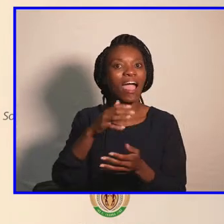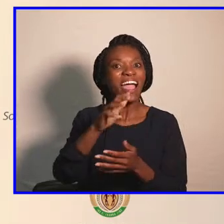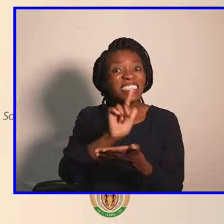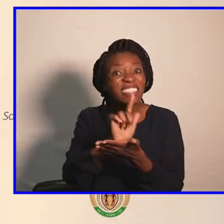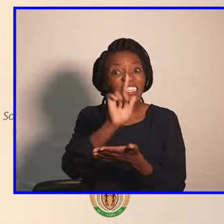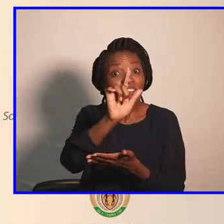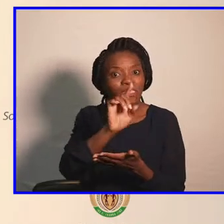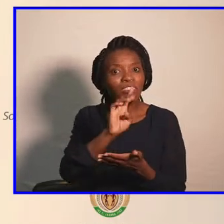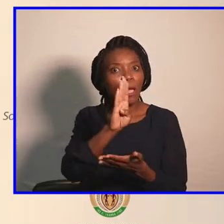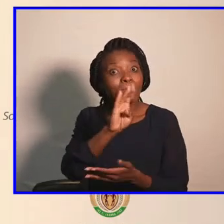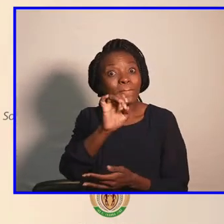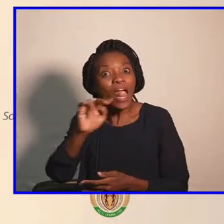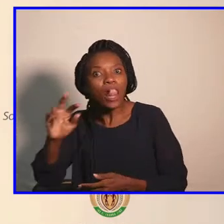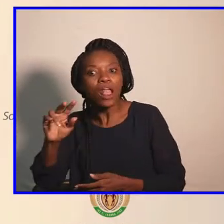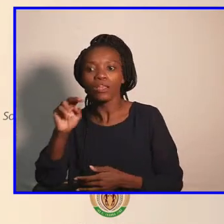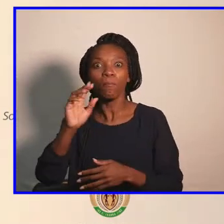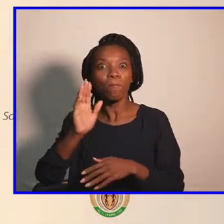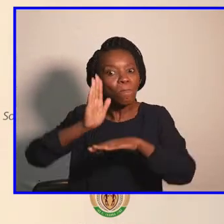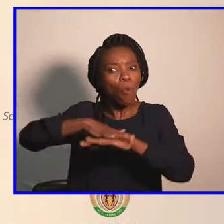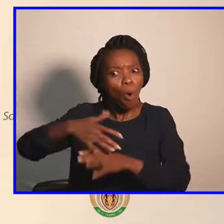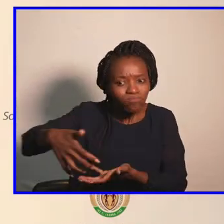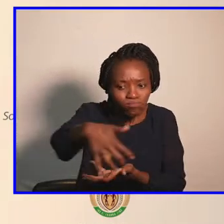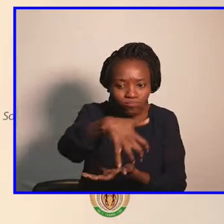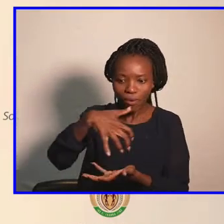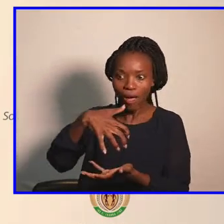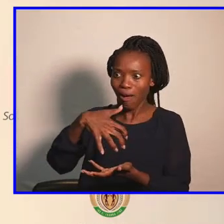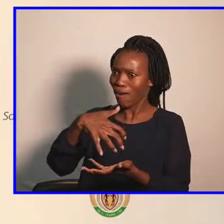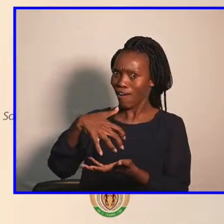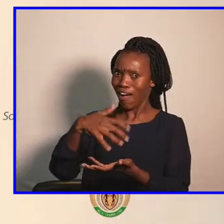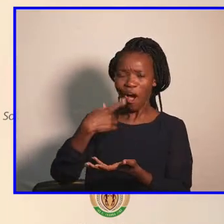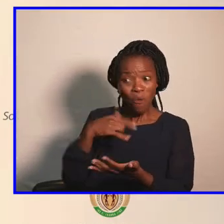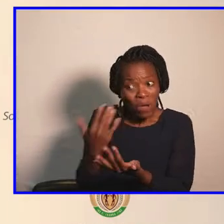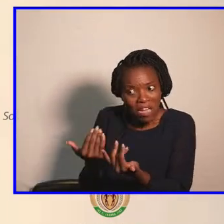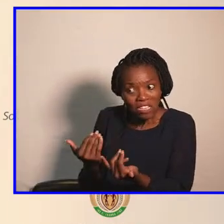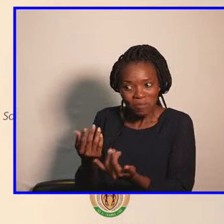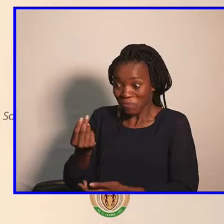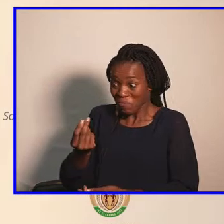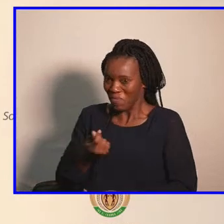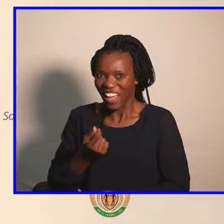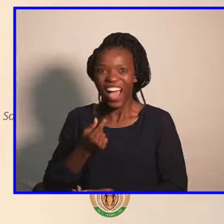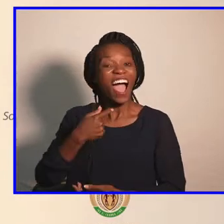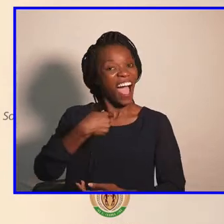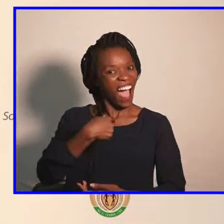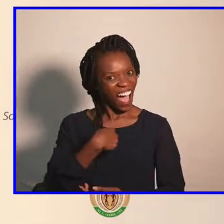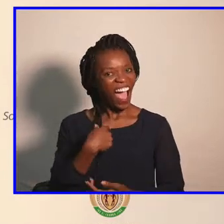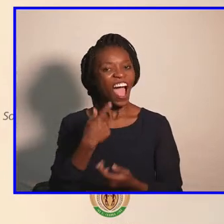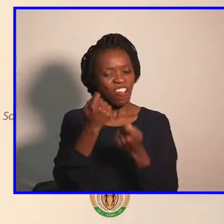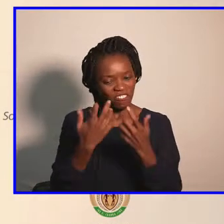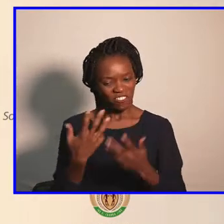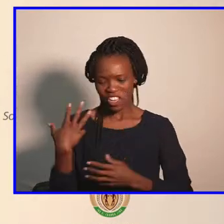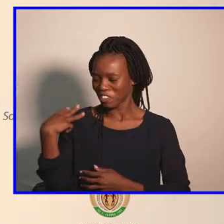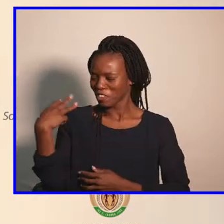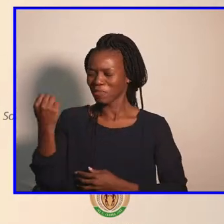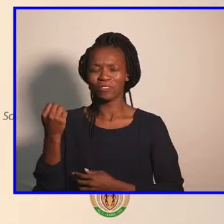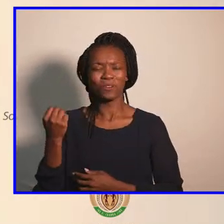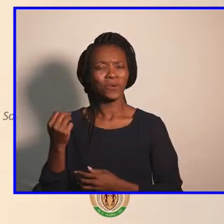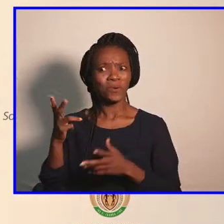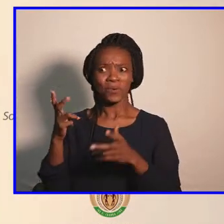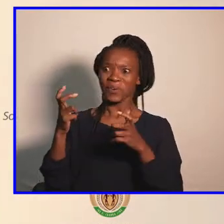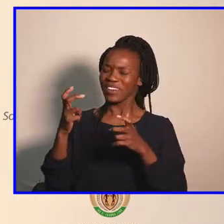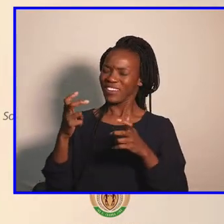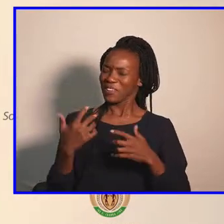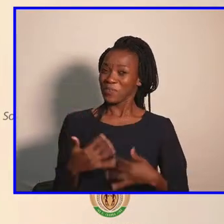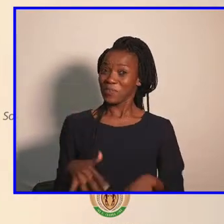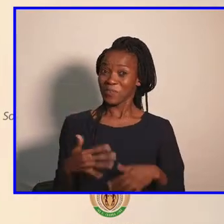estimated. As the finance minister, this is music to my ears. The agency has managed to achieve